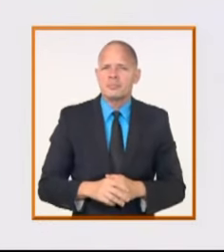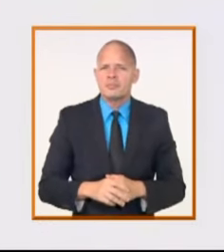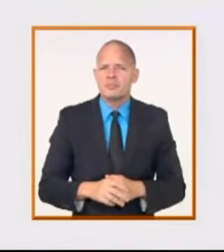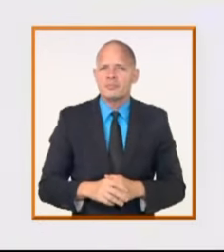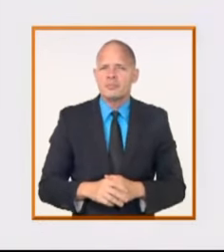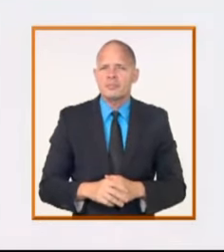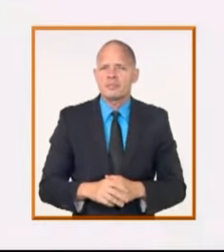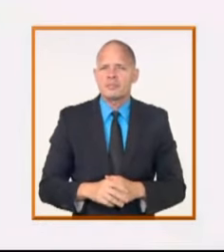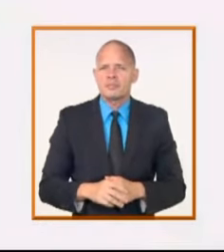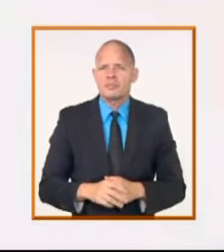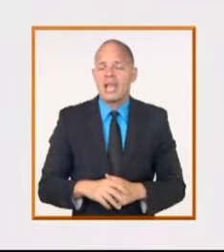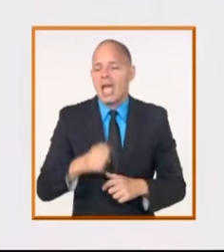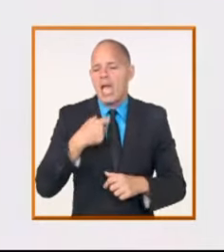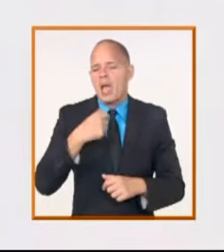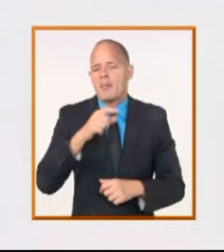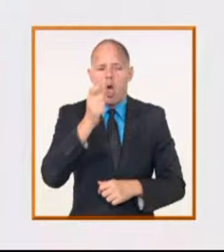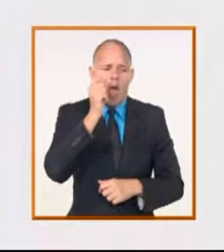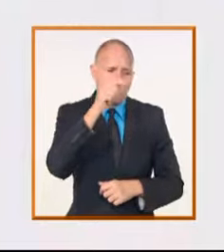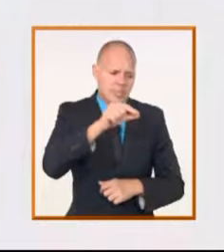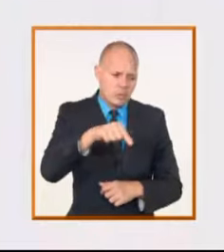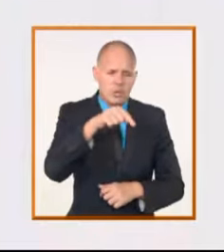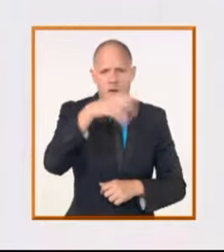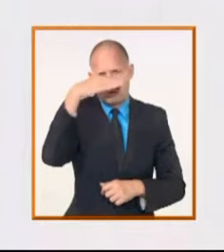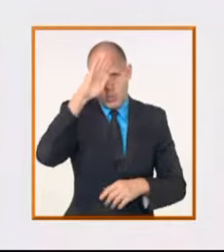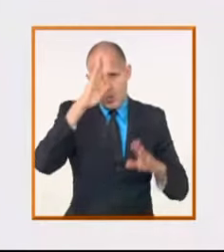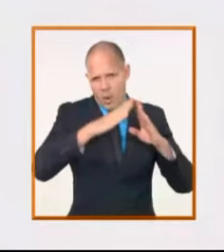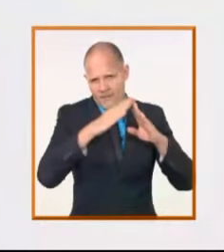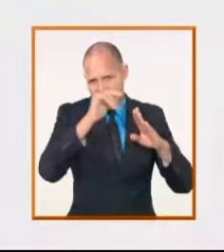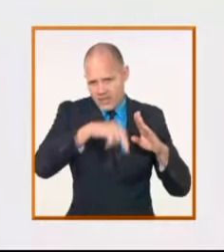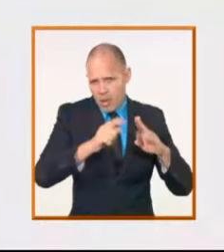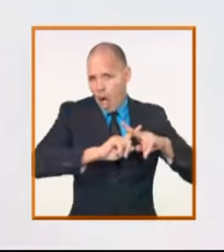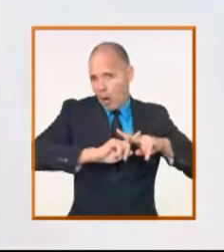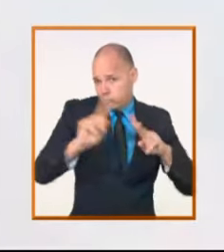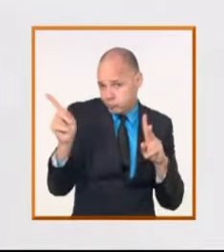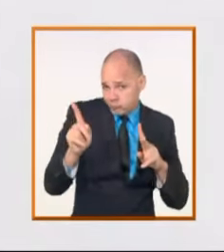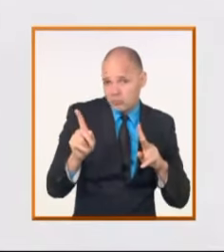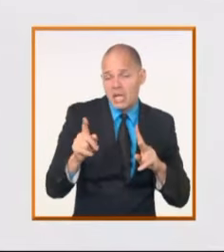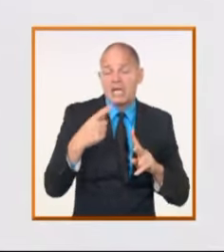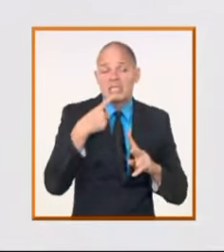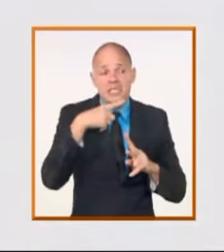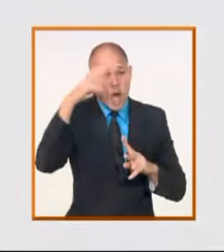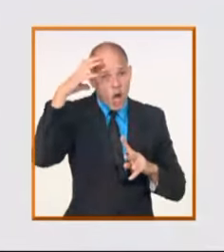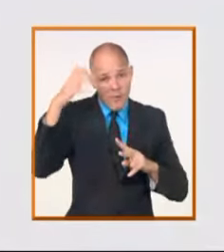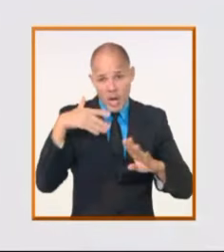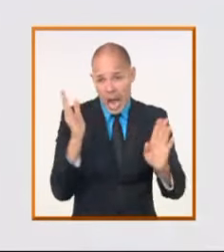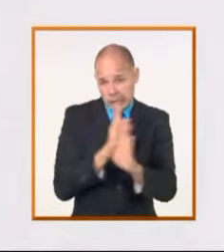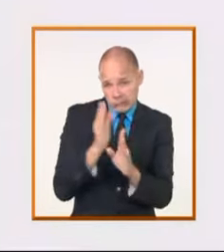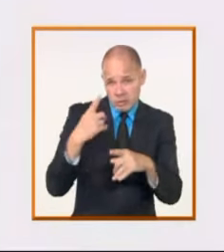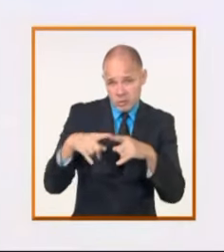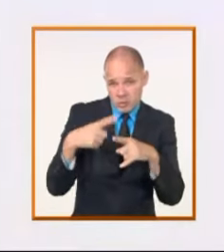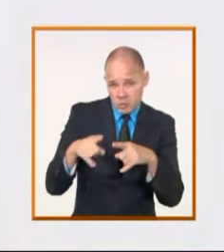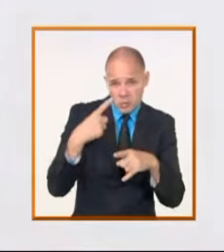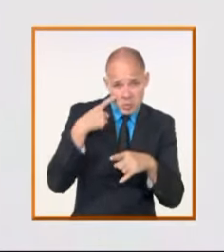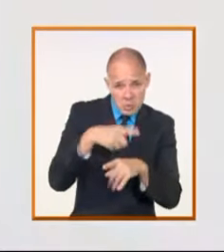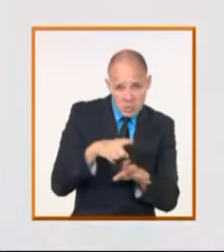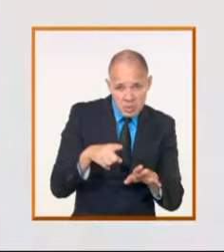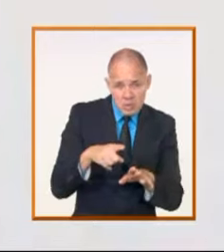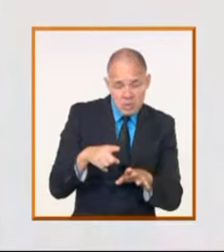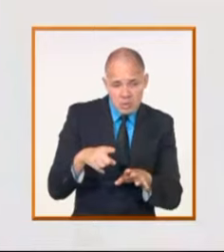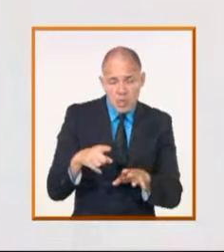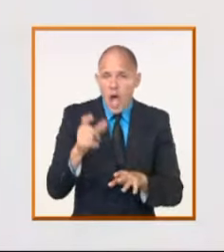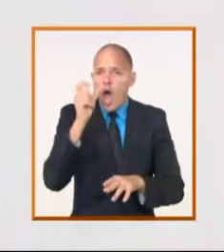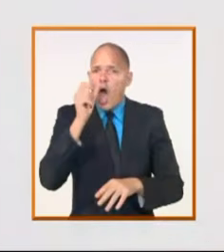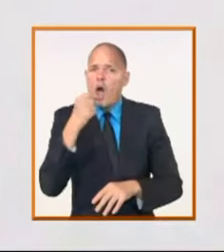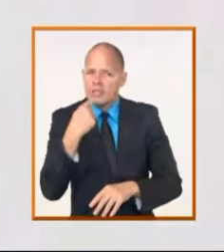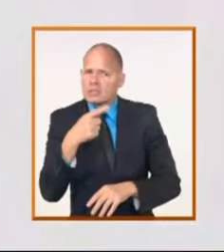flees the country of origin by reason of fear of persecution, they obtain refugee status because specifically that, Cuban in this